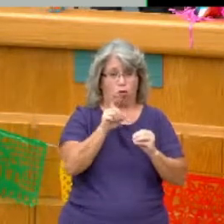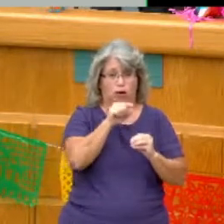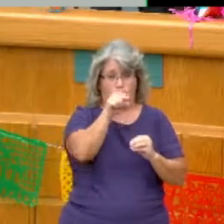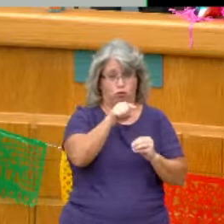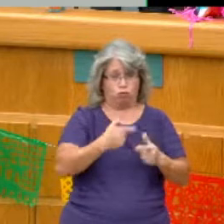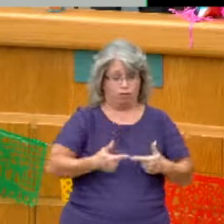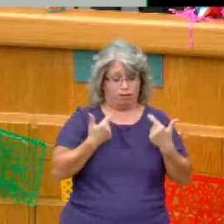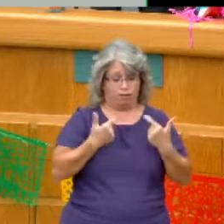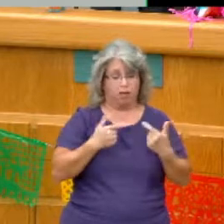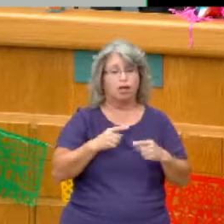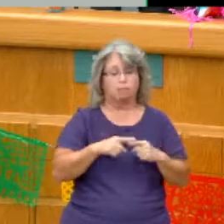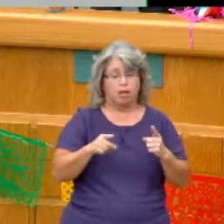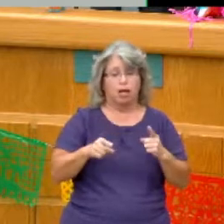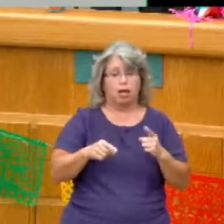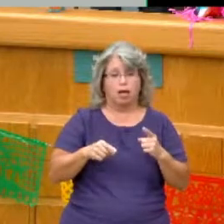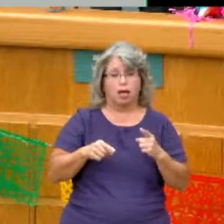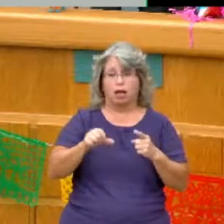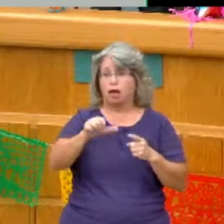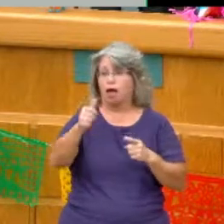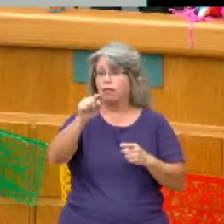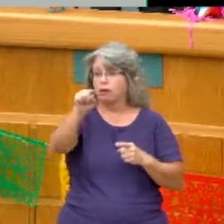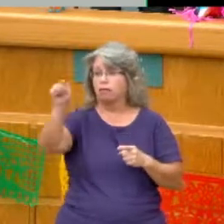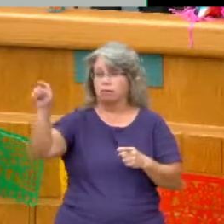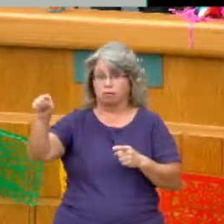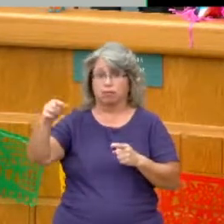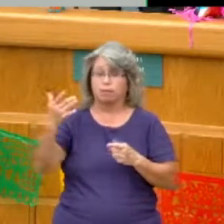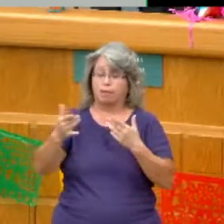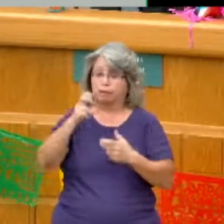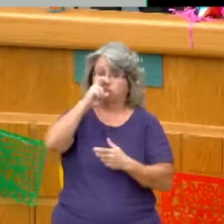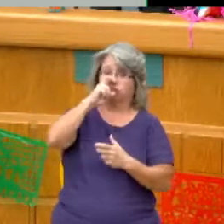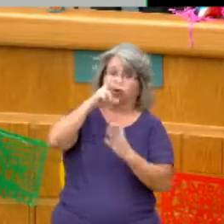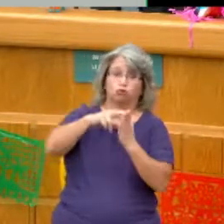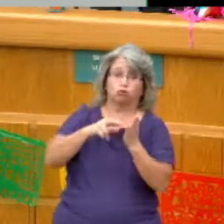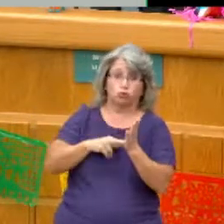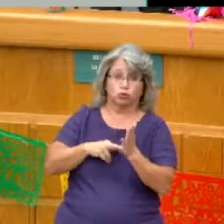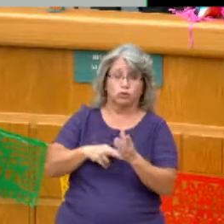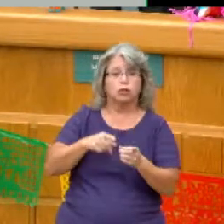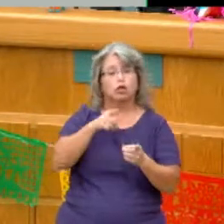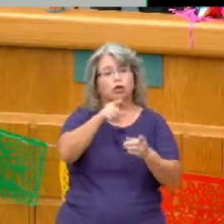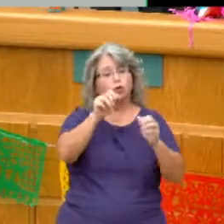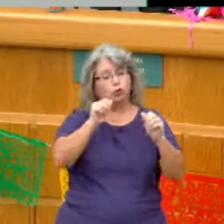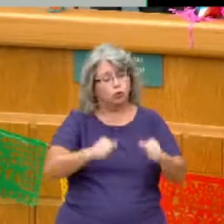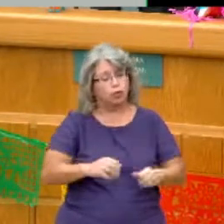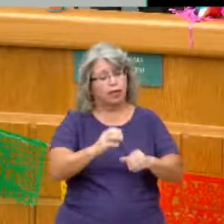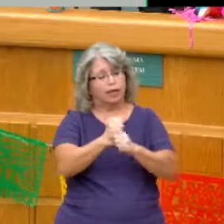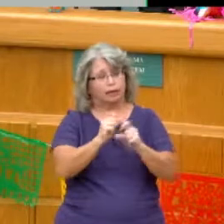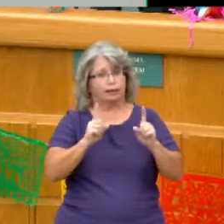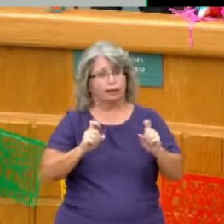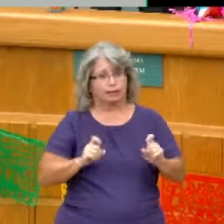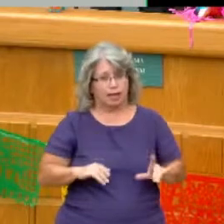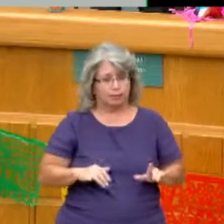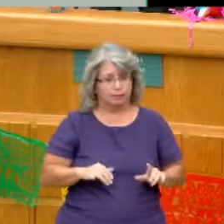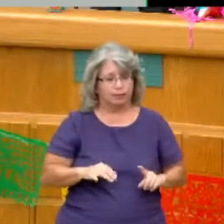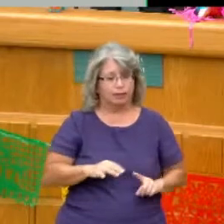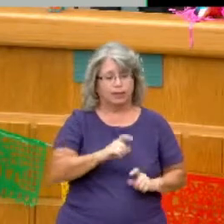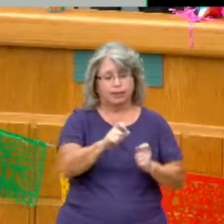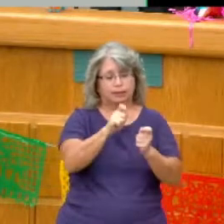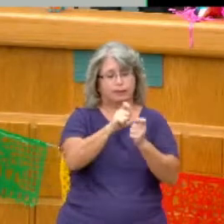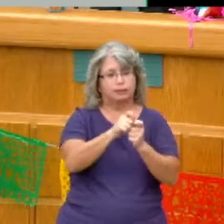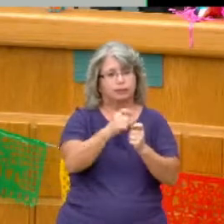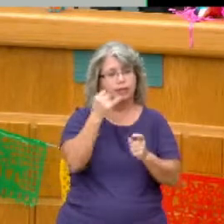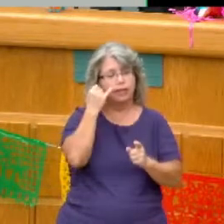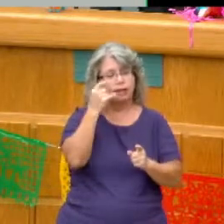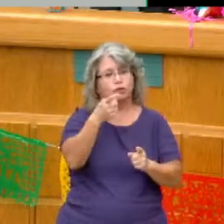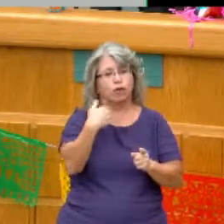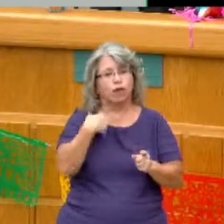pretty strictly. So another thing is you can get tested, especially if you're unvaccinated. If you're unvaccinated, the CDC